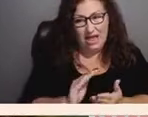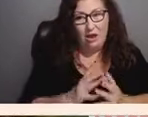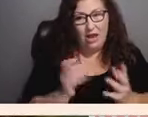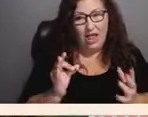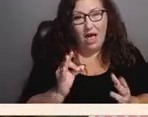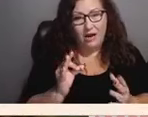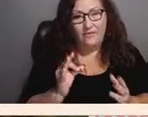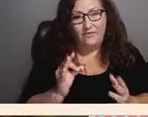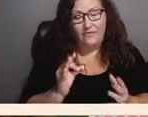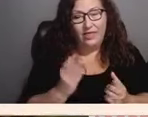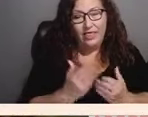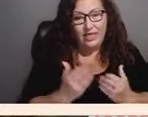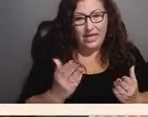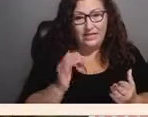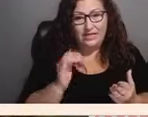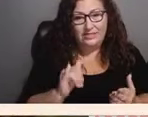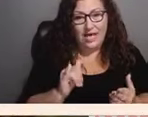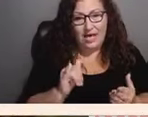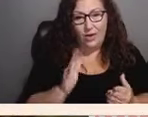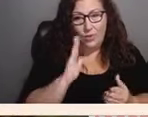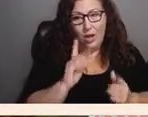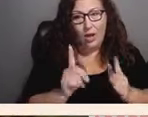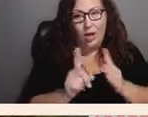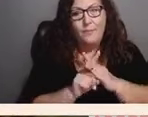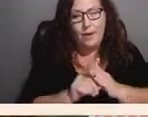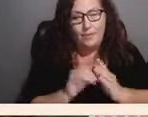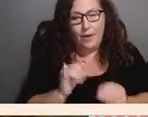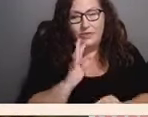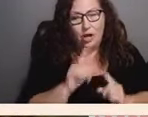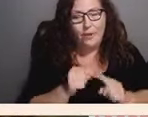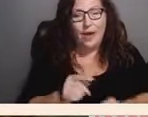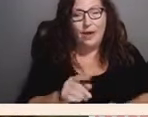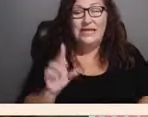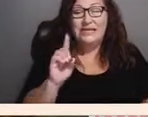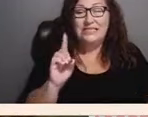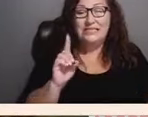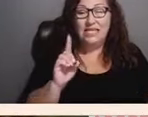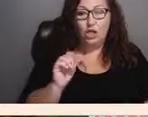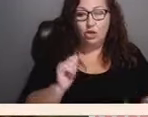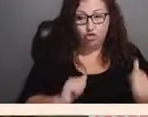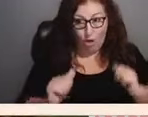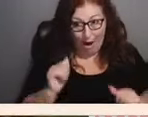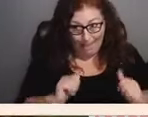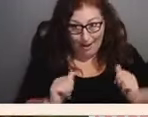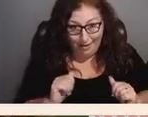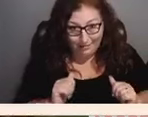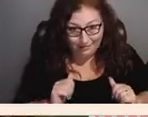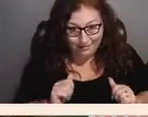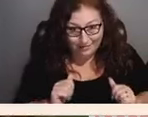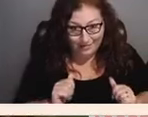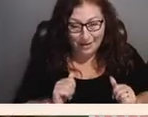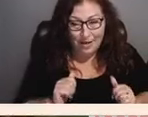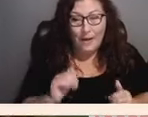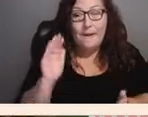up that I'm going to be talking about. D. Drama. Minimize it. If